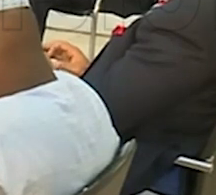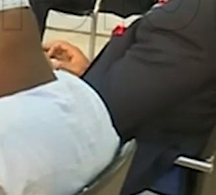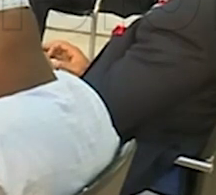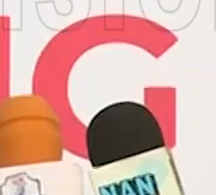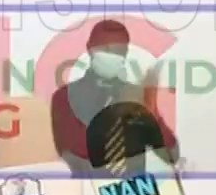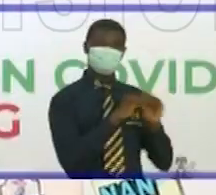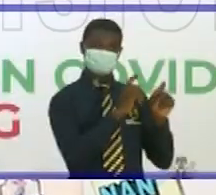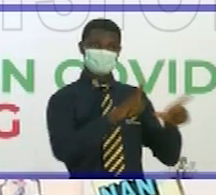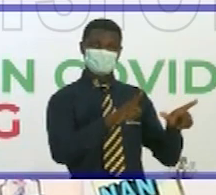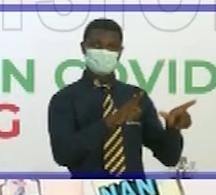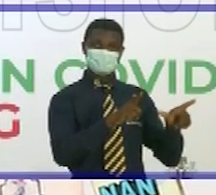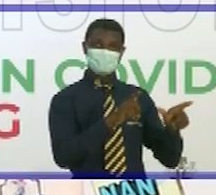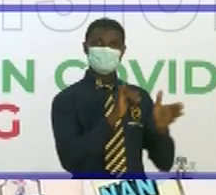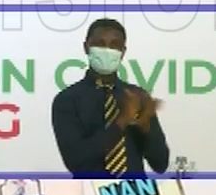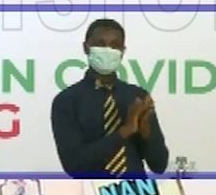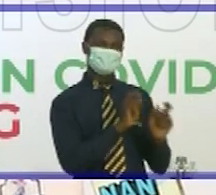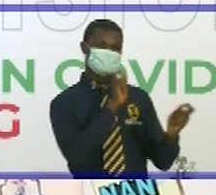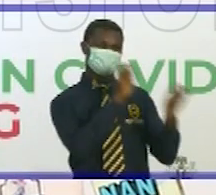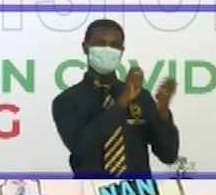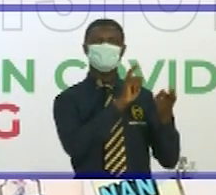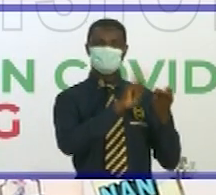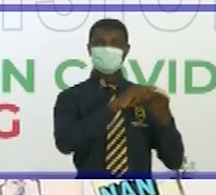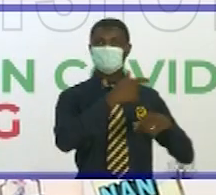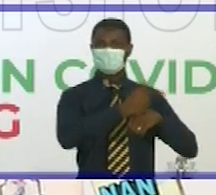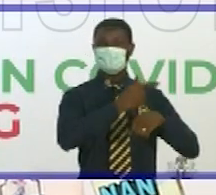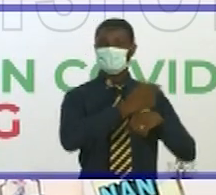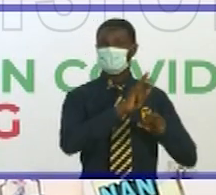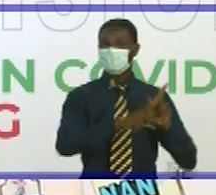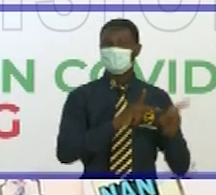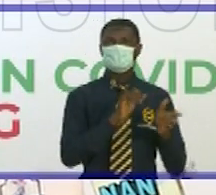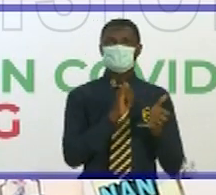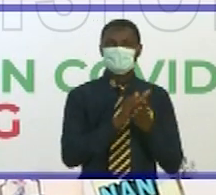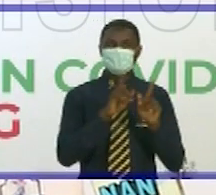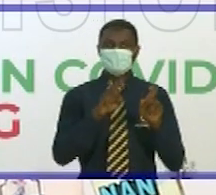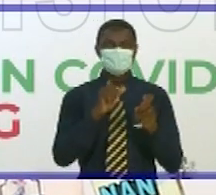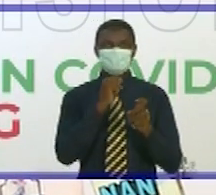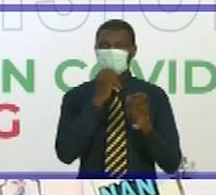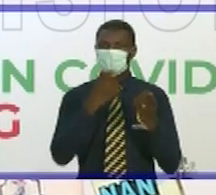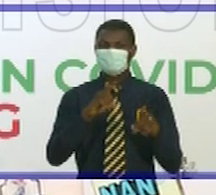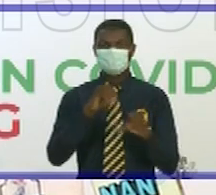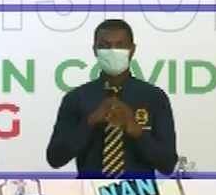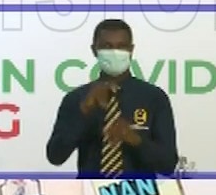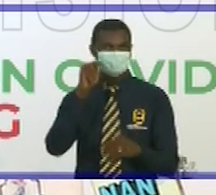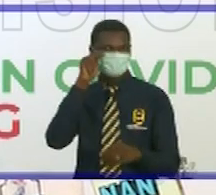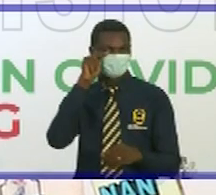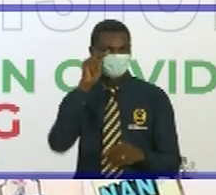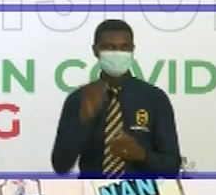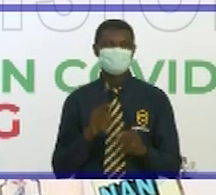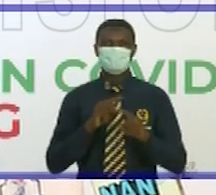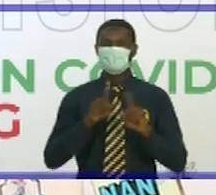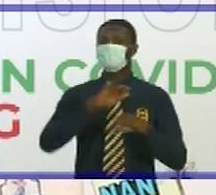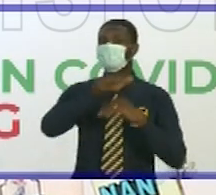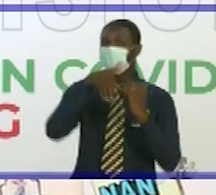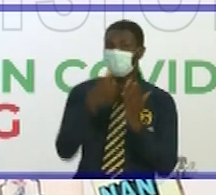their own language. These are peculiar to them. Those exams will not happen in Nigeria. But they're all in the first